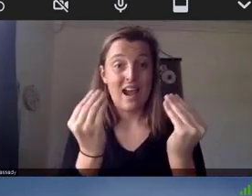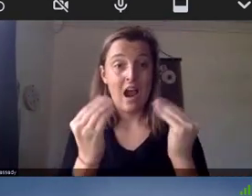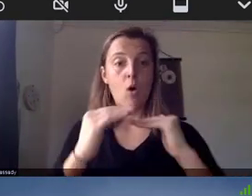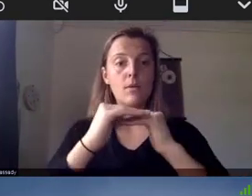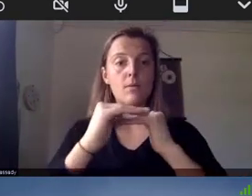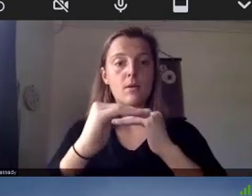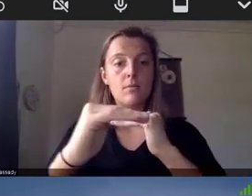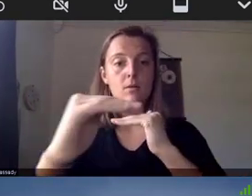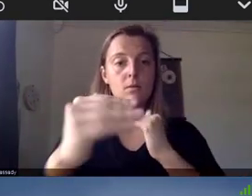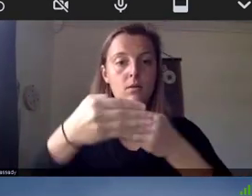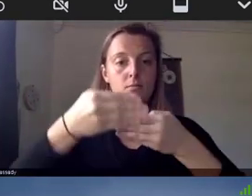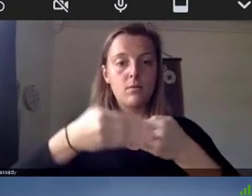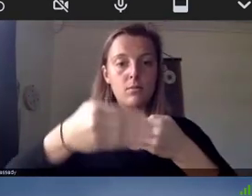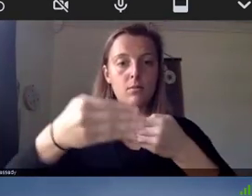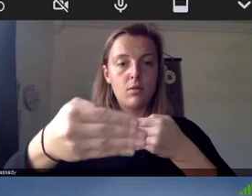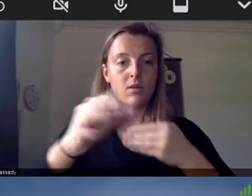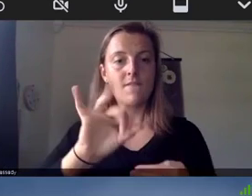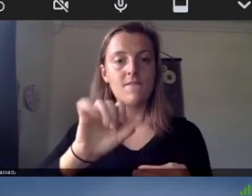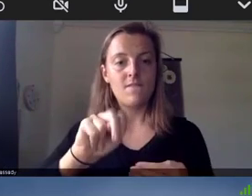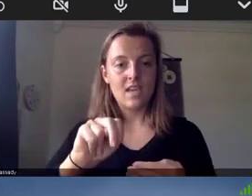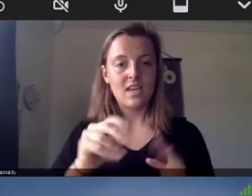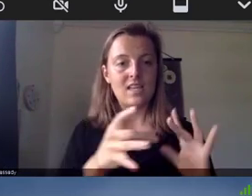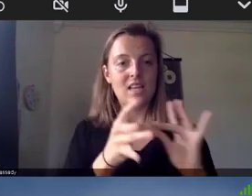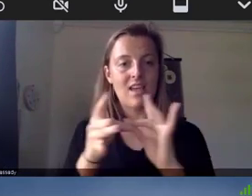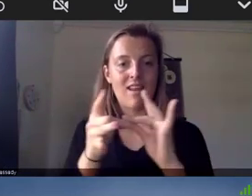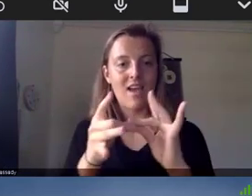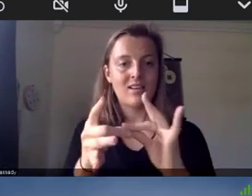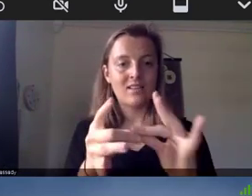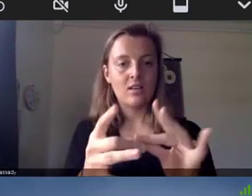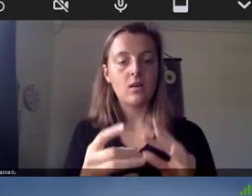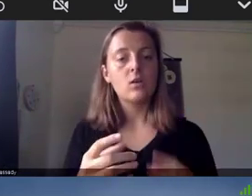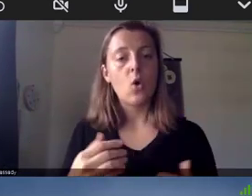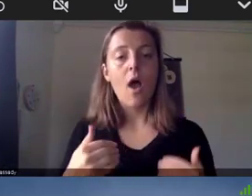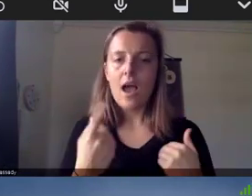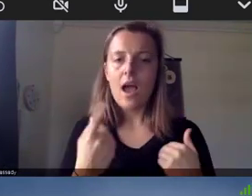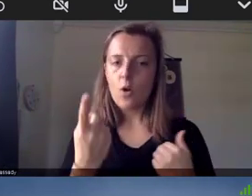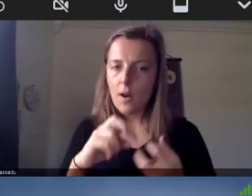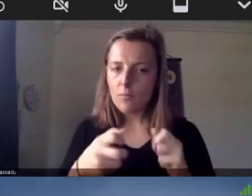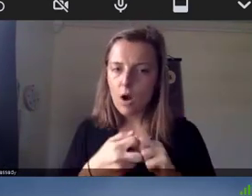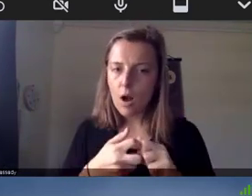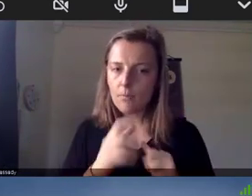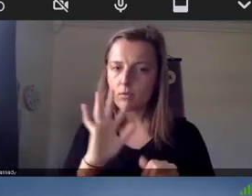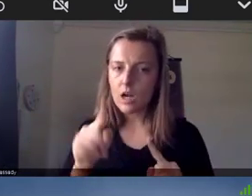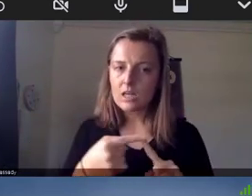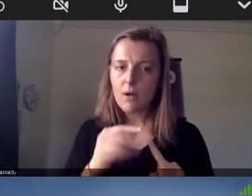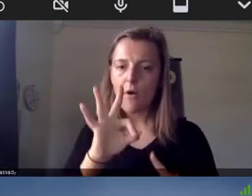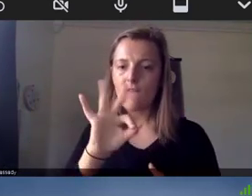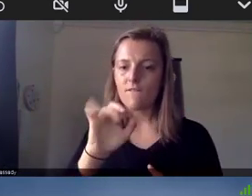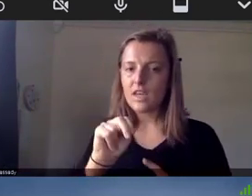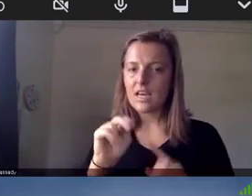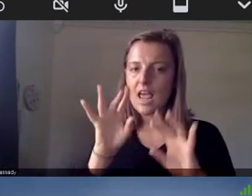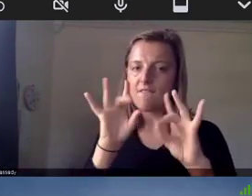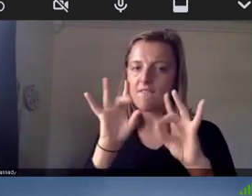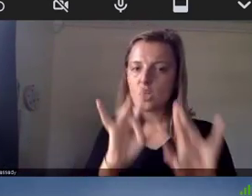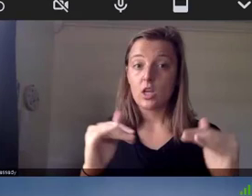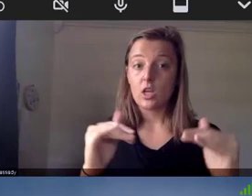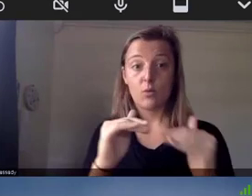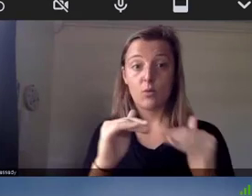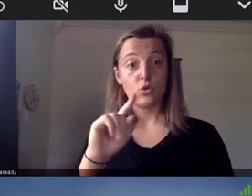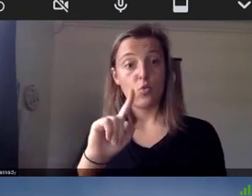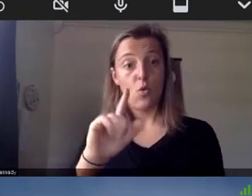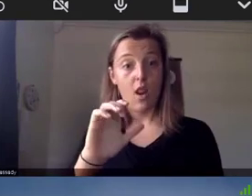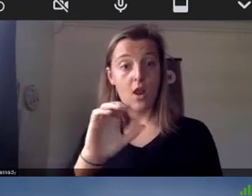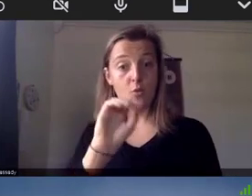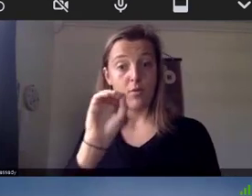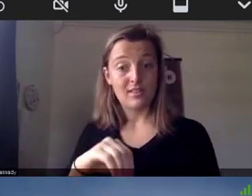problem where we talked about the fin efficiency being 100%. So then just saying that the temperature on the fins was